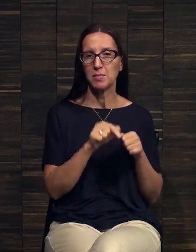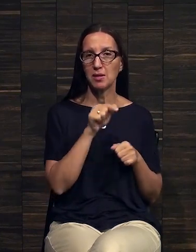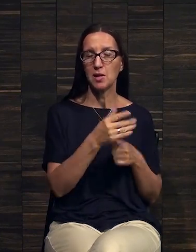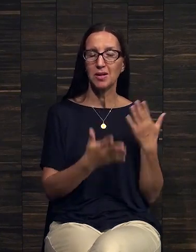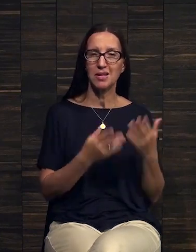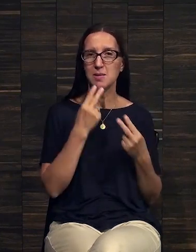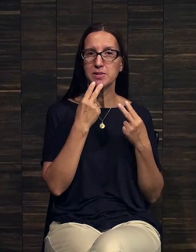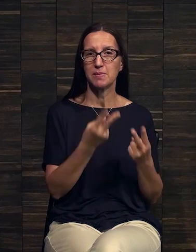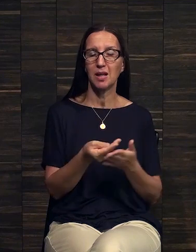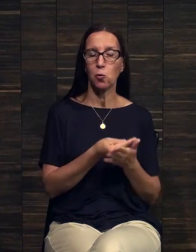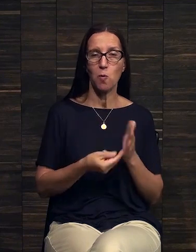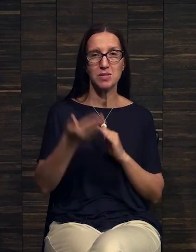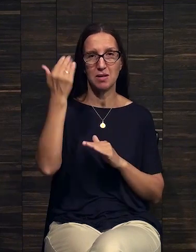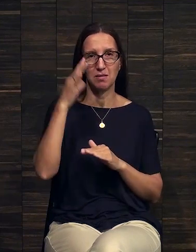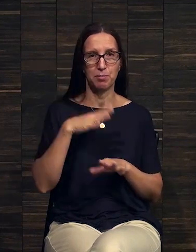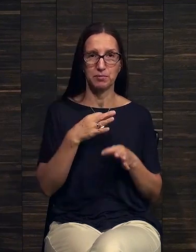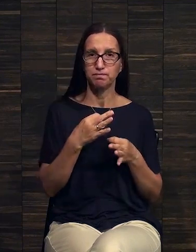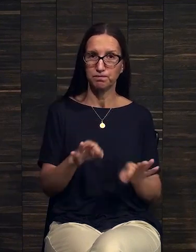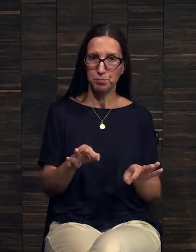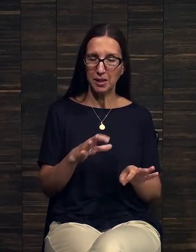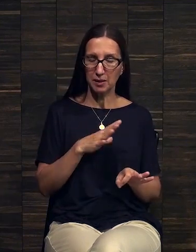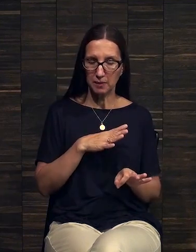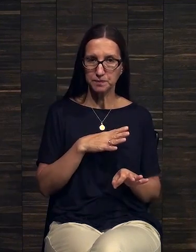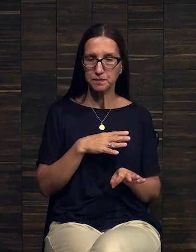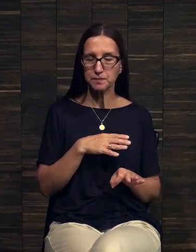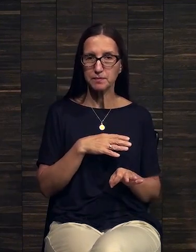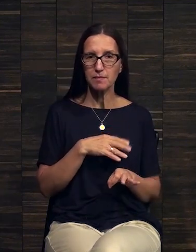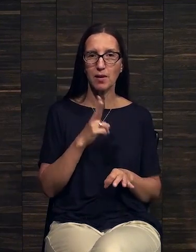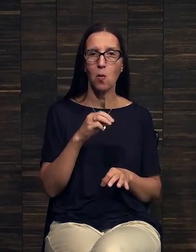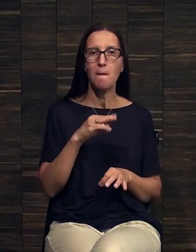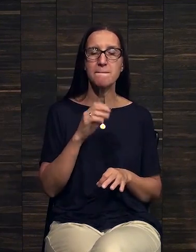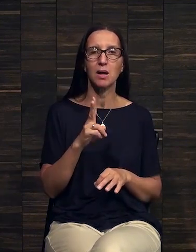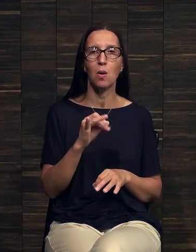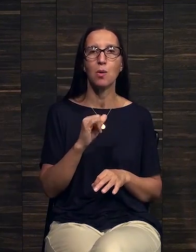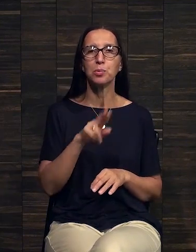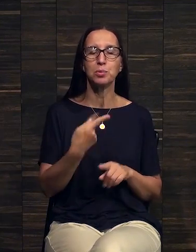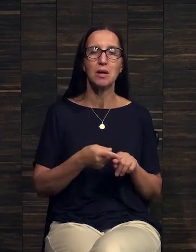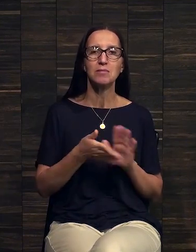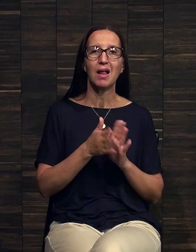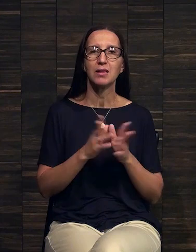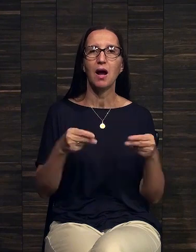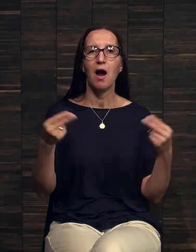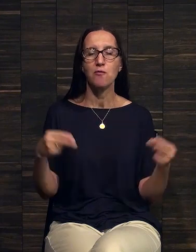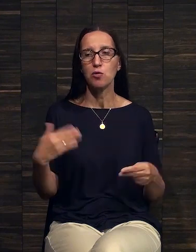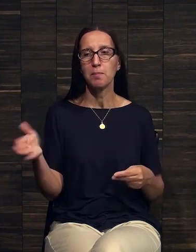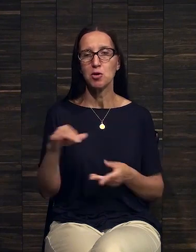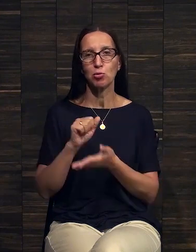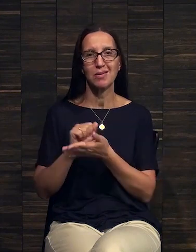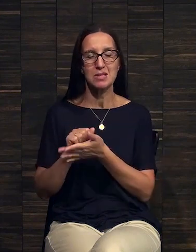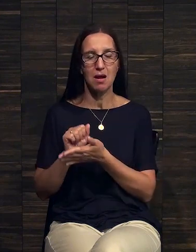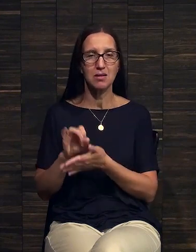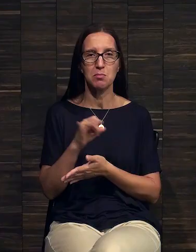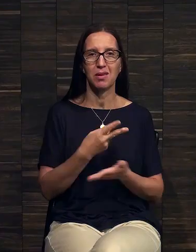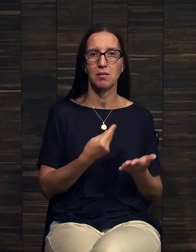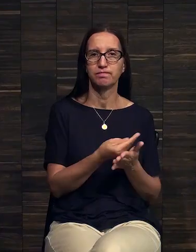them. If we look at the code that was adopted back then, comic code, this is an agreement between the